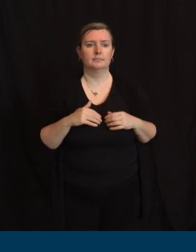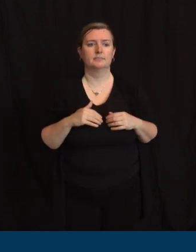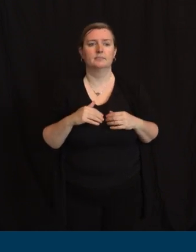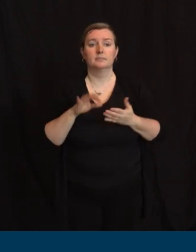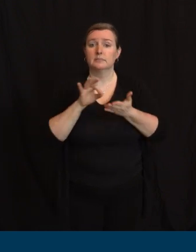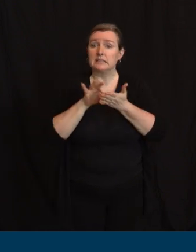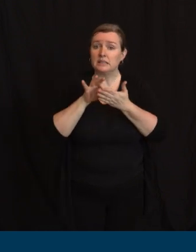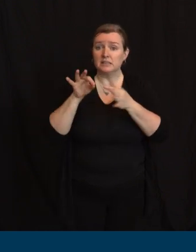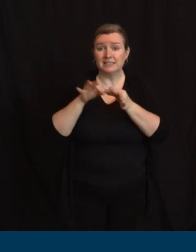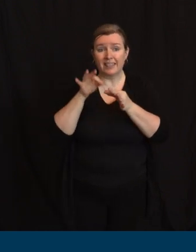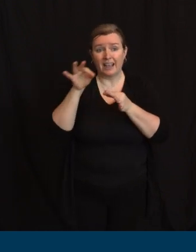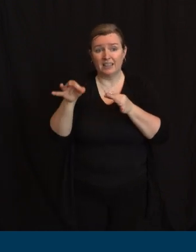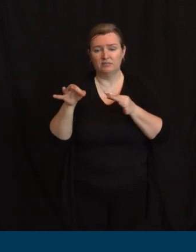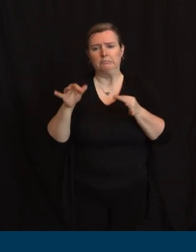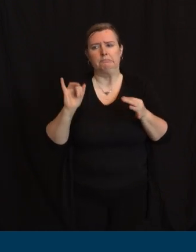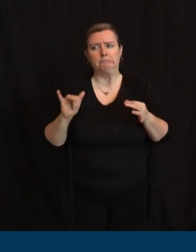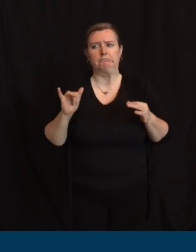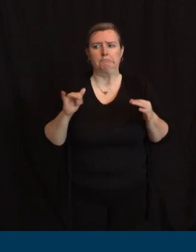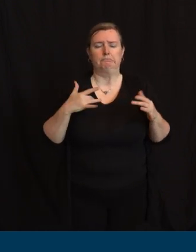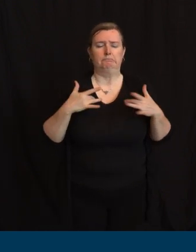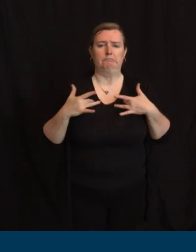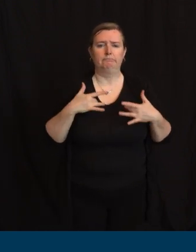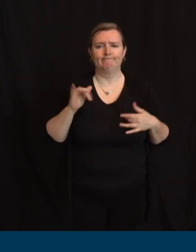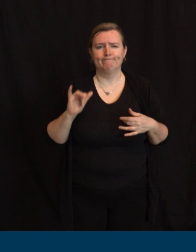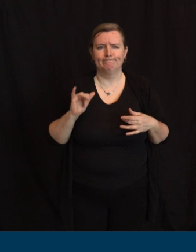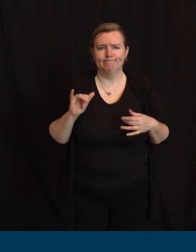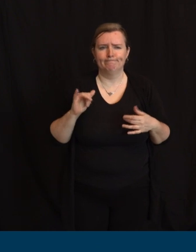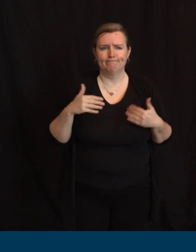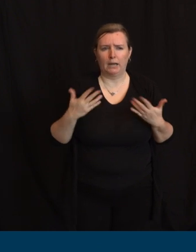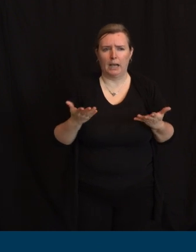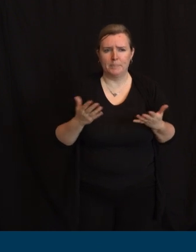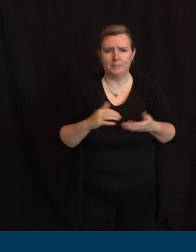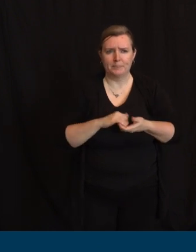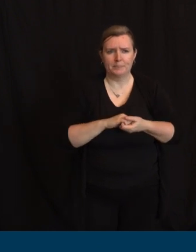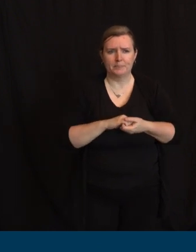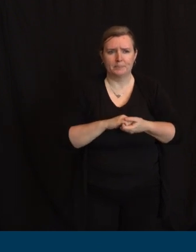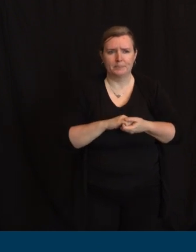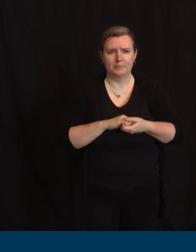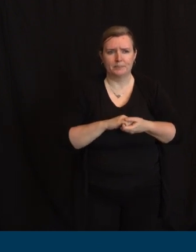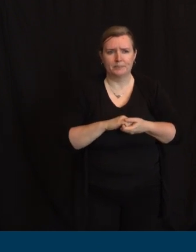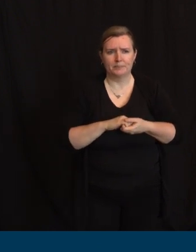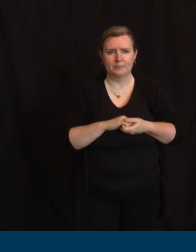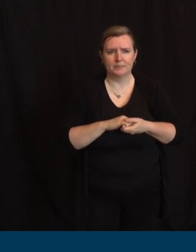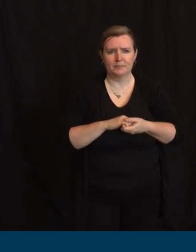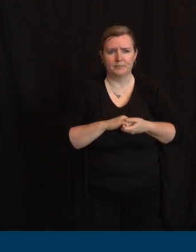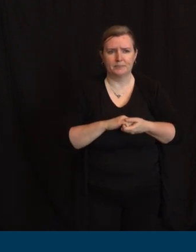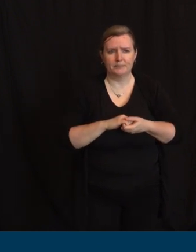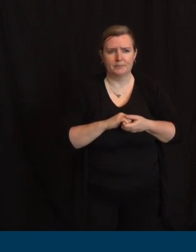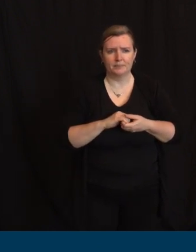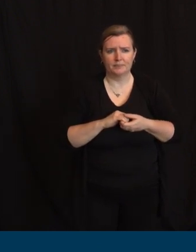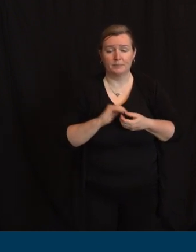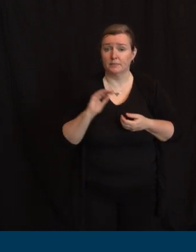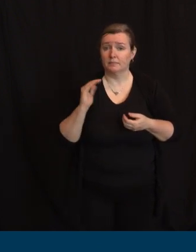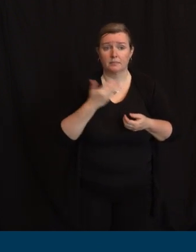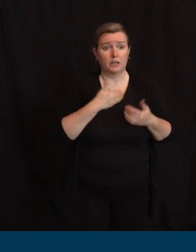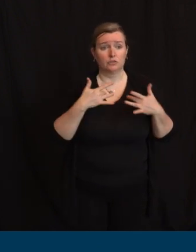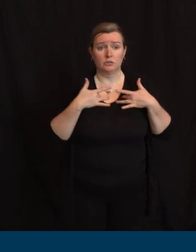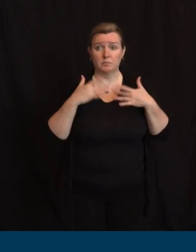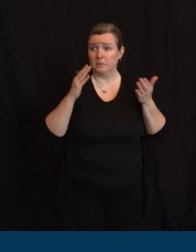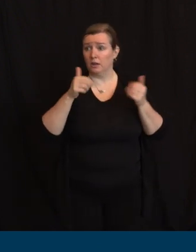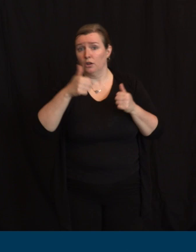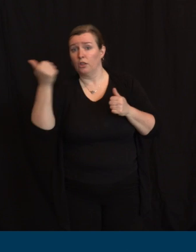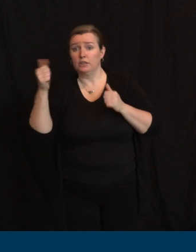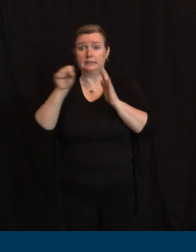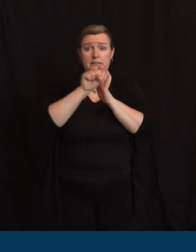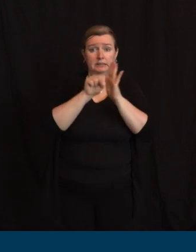our concern relative, and this is important, to other states is gapped out, stayed the same,